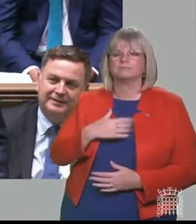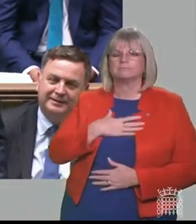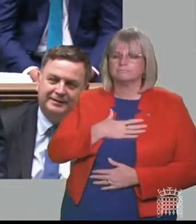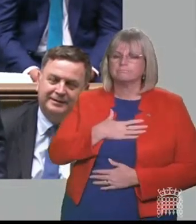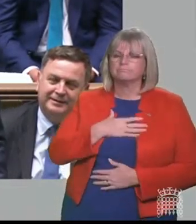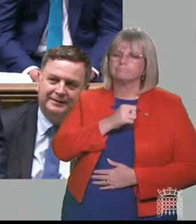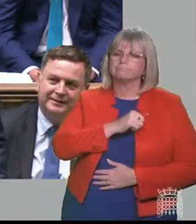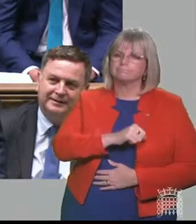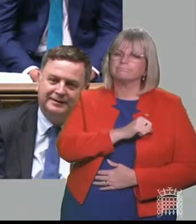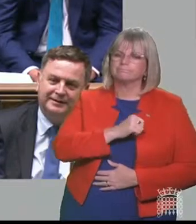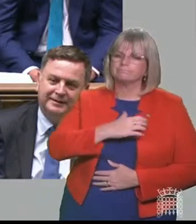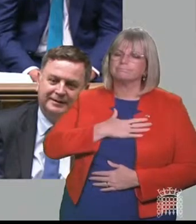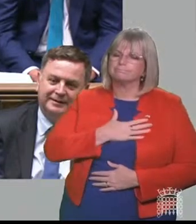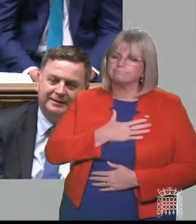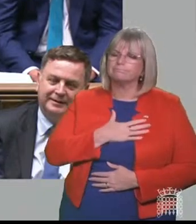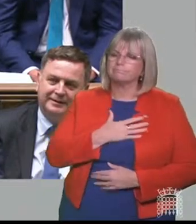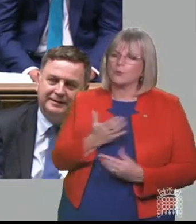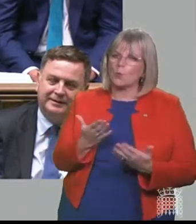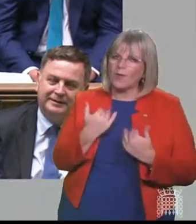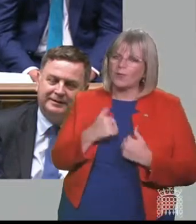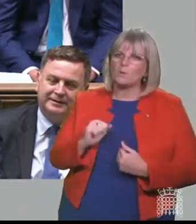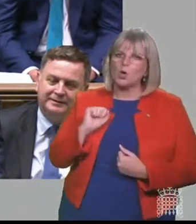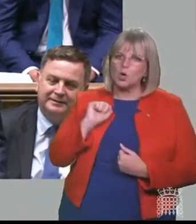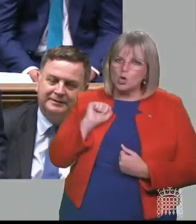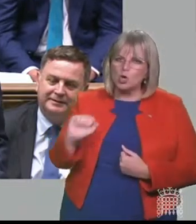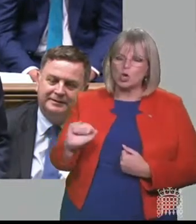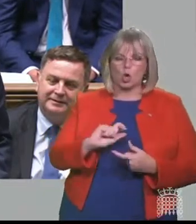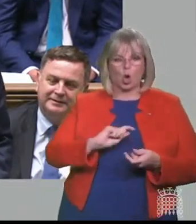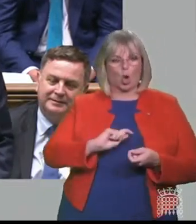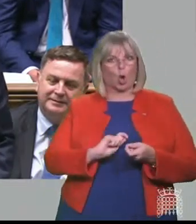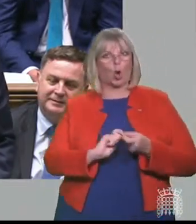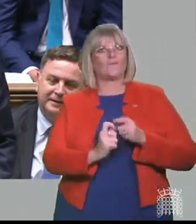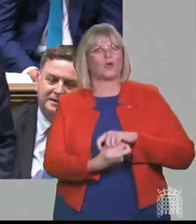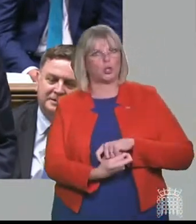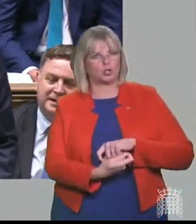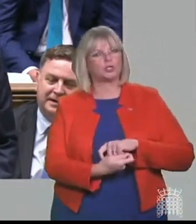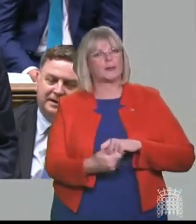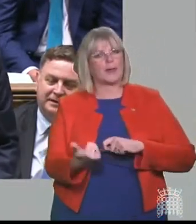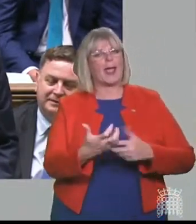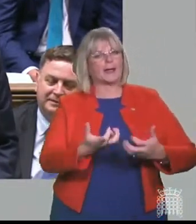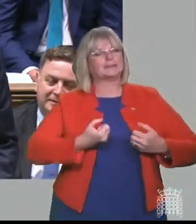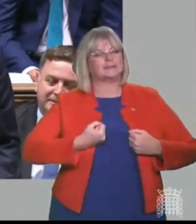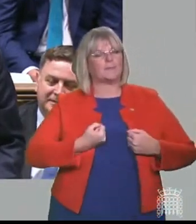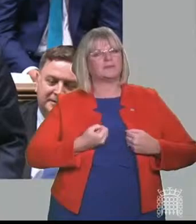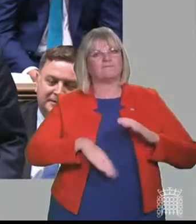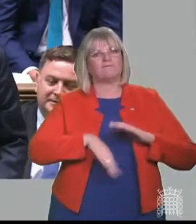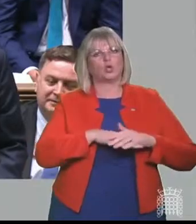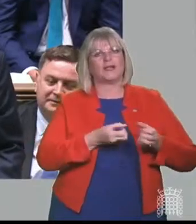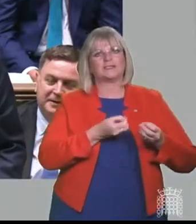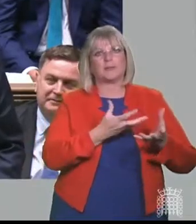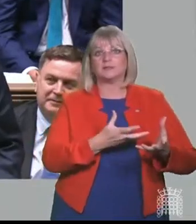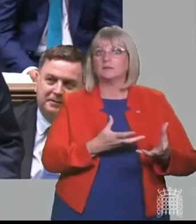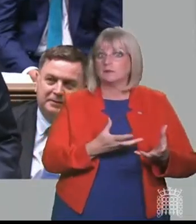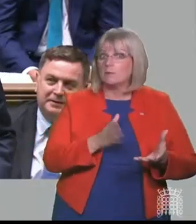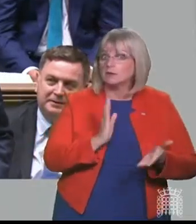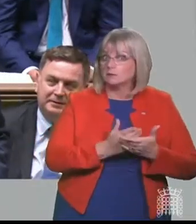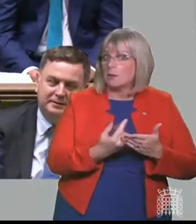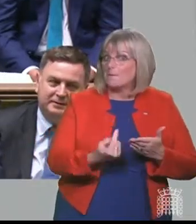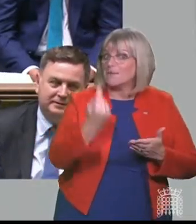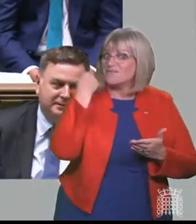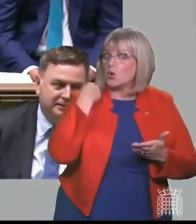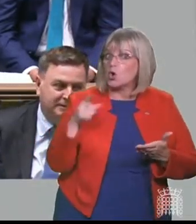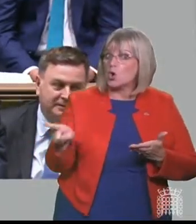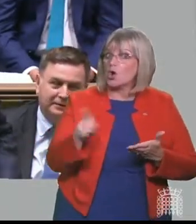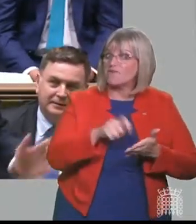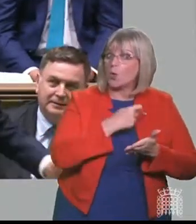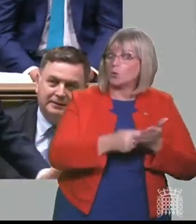her conversion to supporting full expensing, which she actually voted against in this House. That is copying and pasting in the